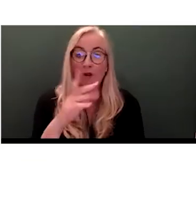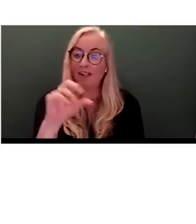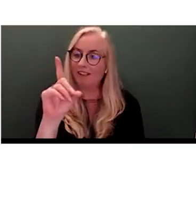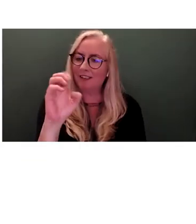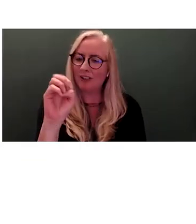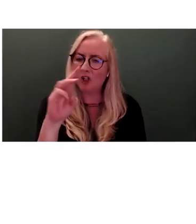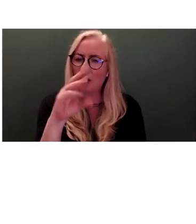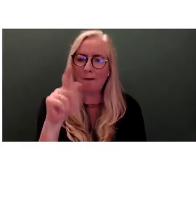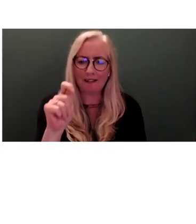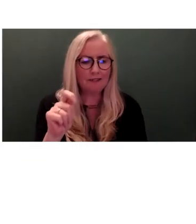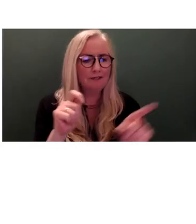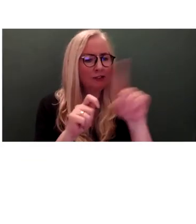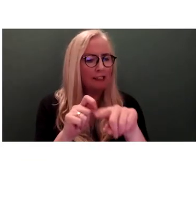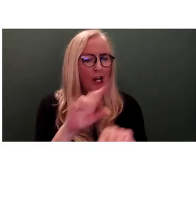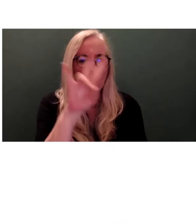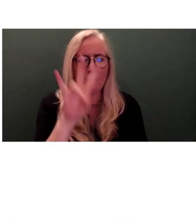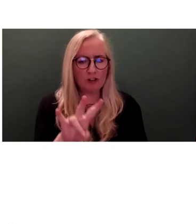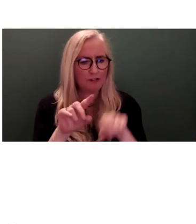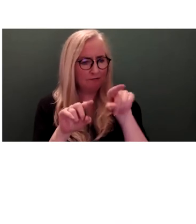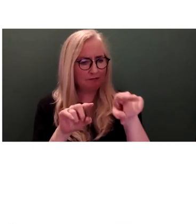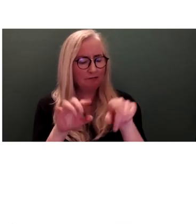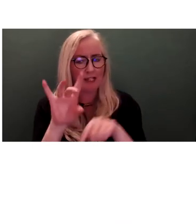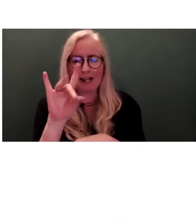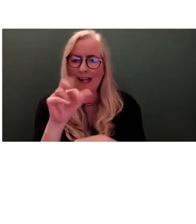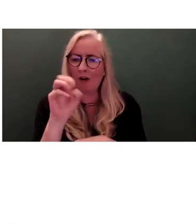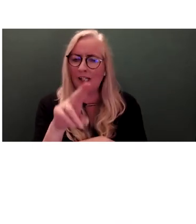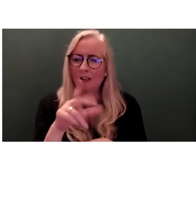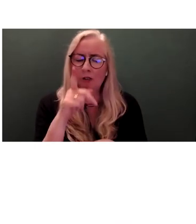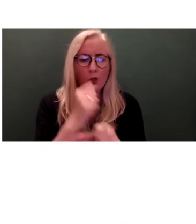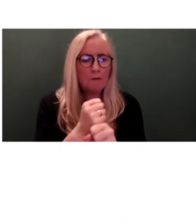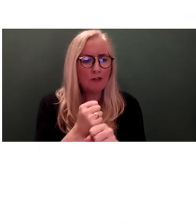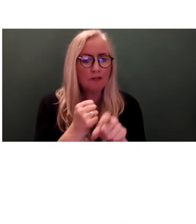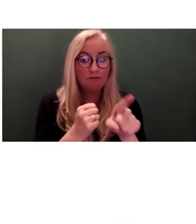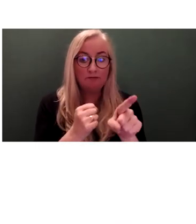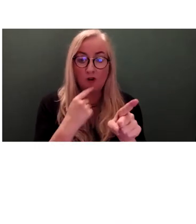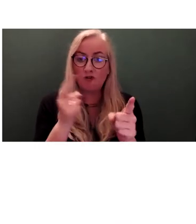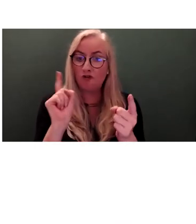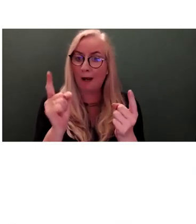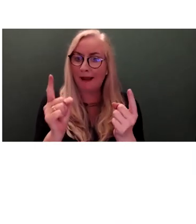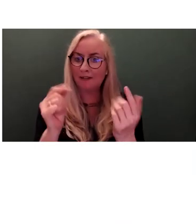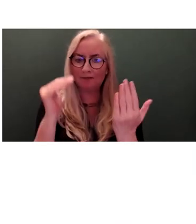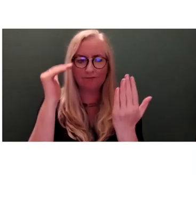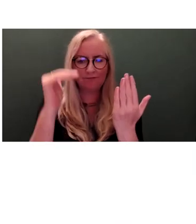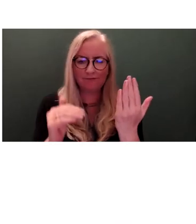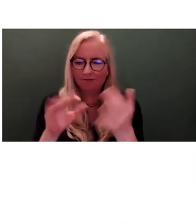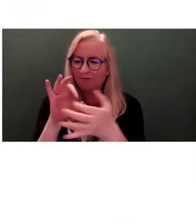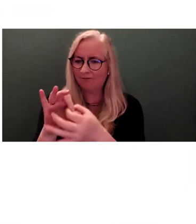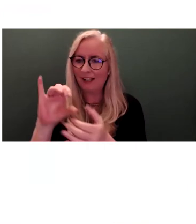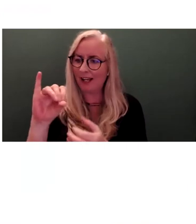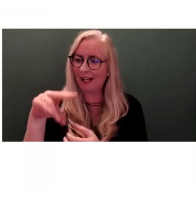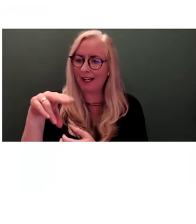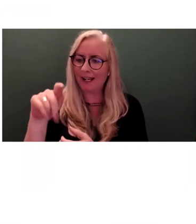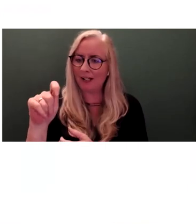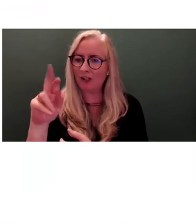A question for you, Karen, just given some of those recommendations for the likes of intro,